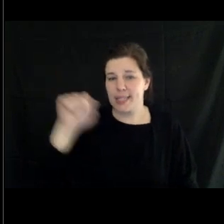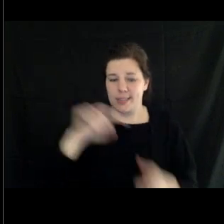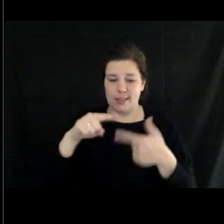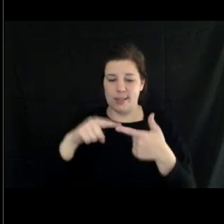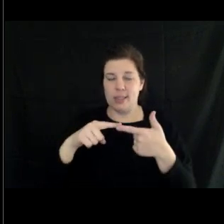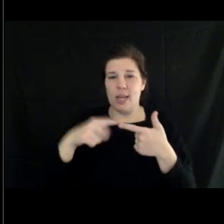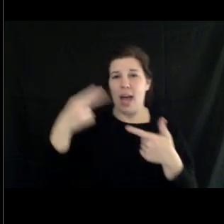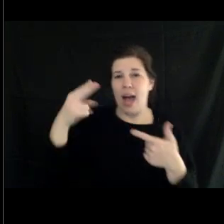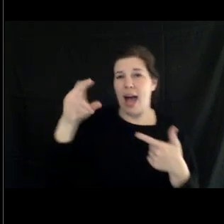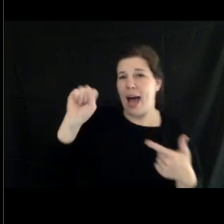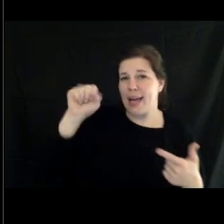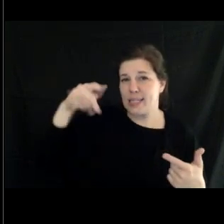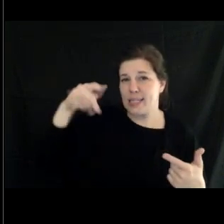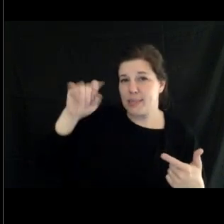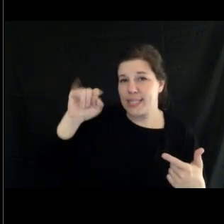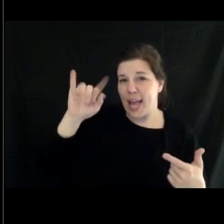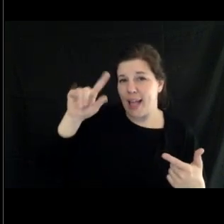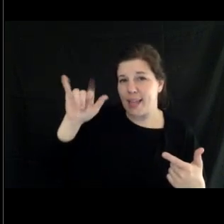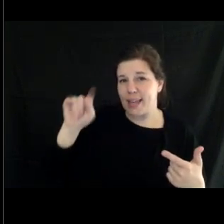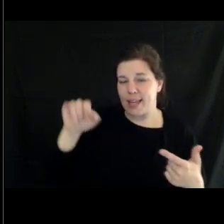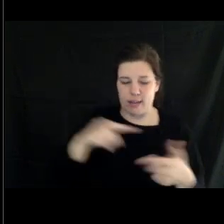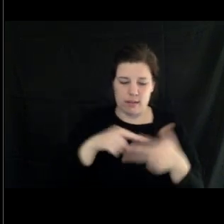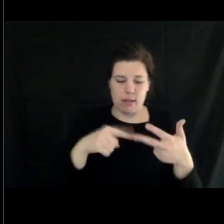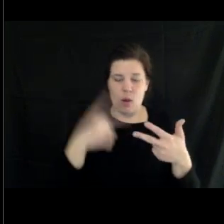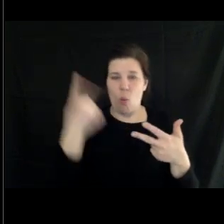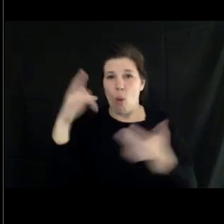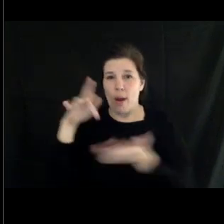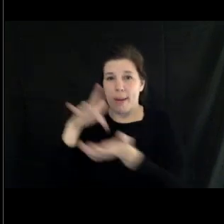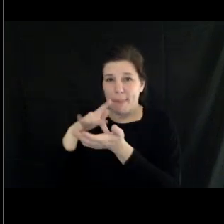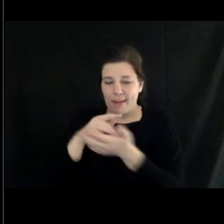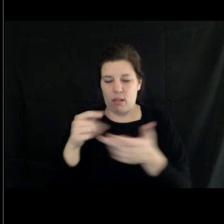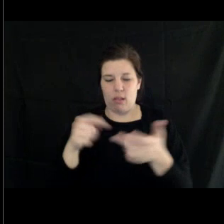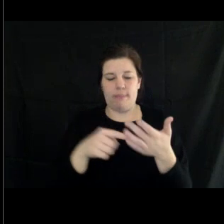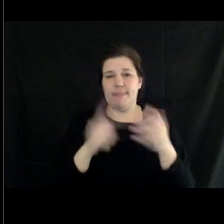one medical. We have a lot of universities who will be in attendance,